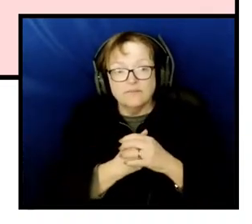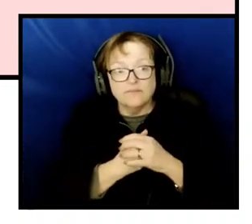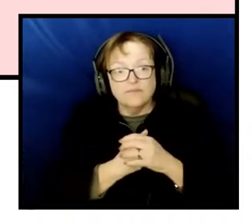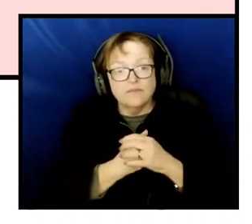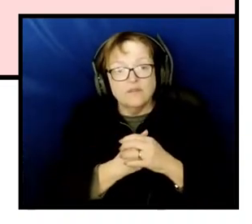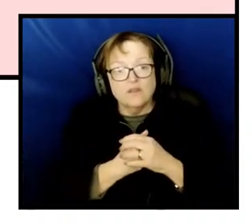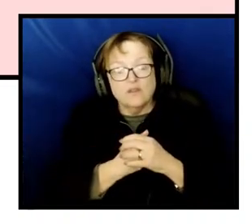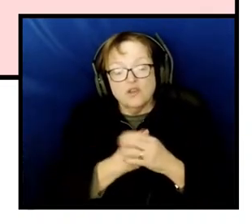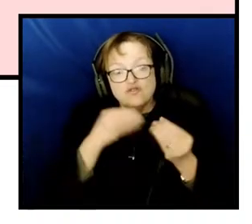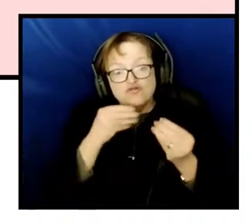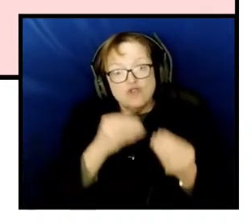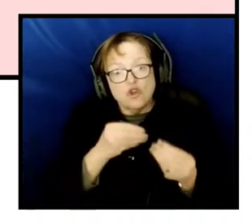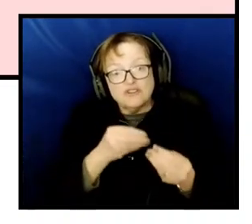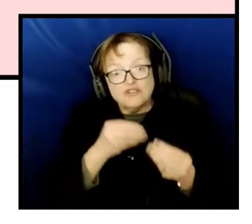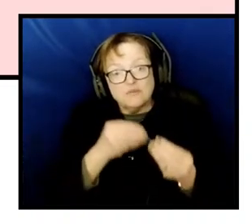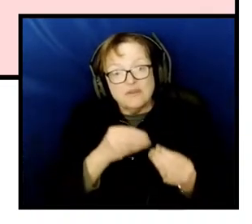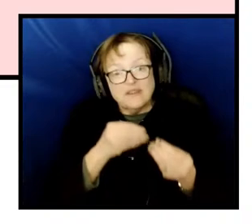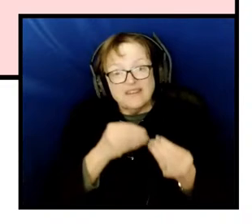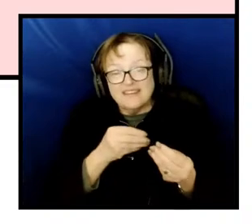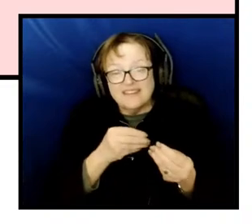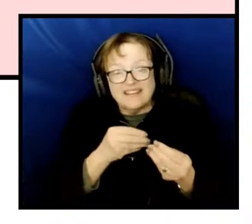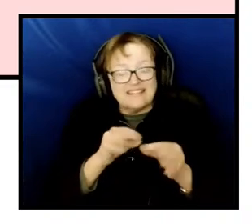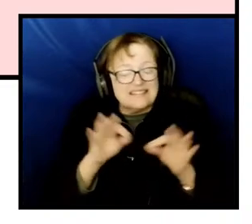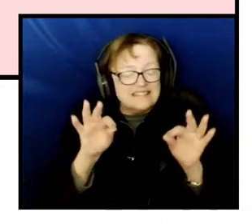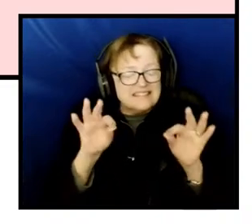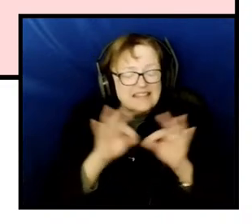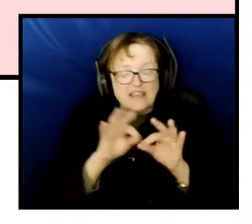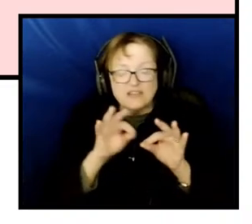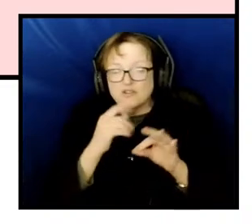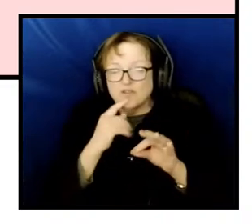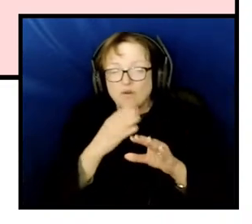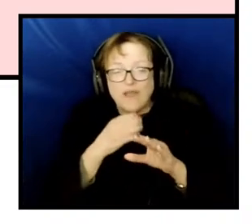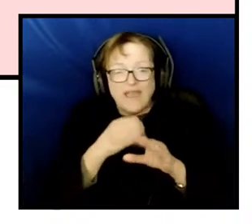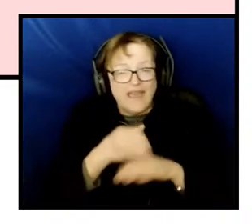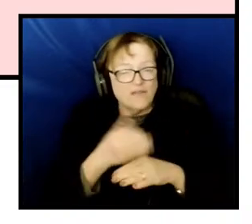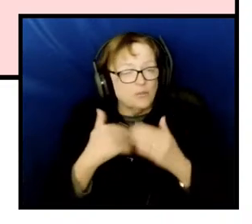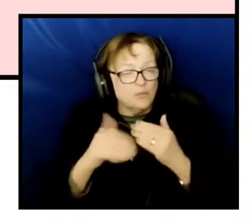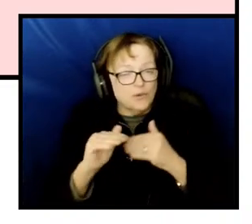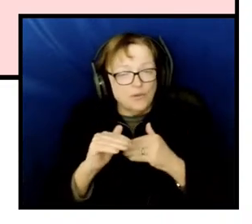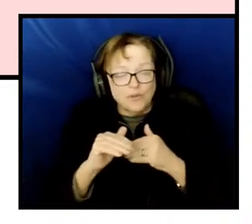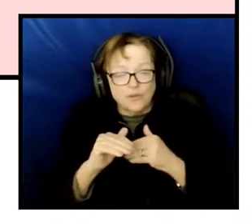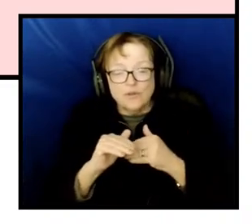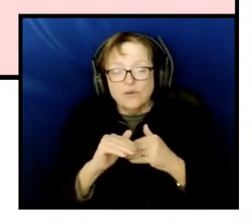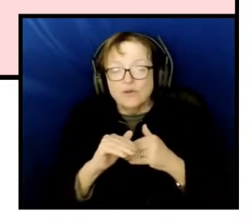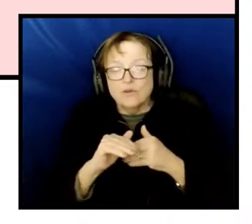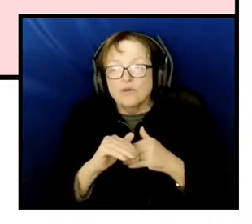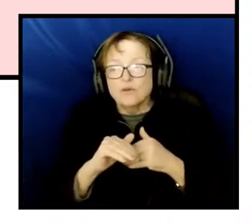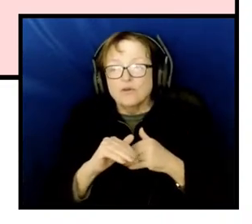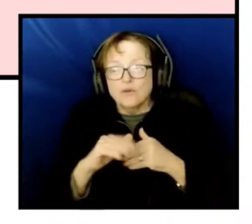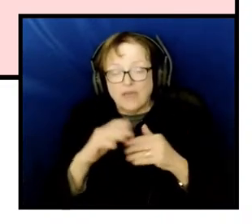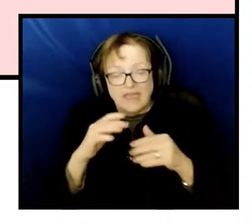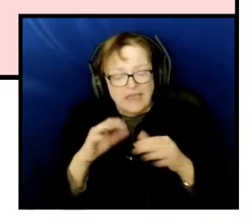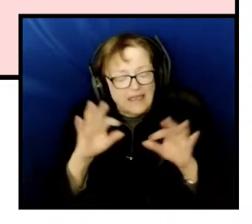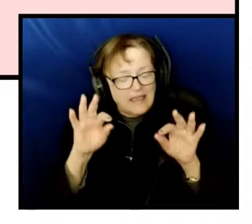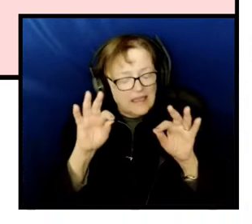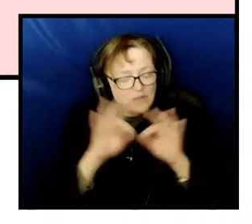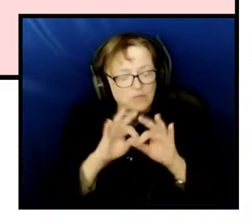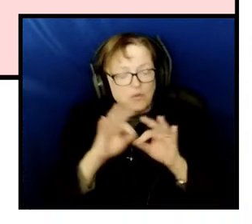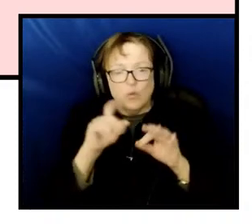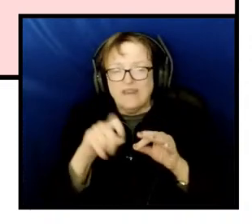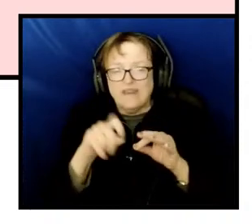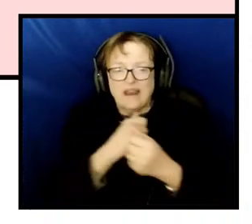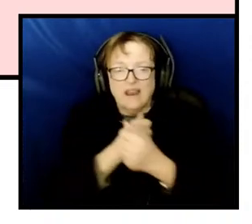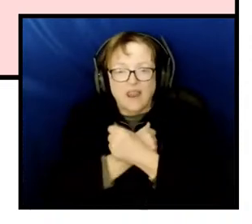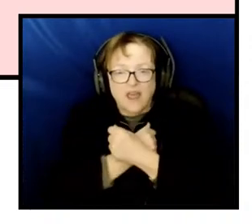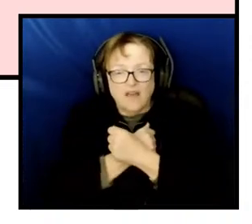Nourishment is just essential. It's essential for postpartum. It's a time when we need so much love in the